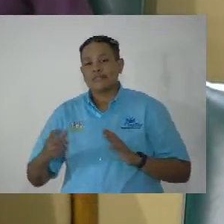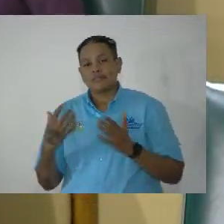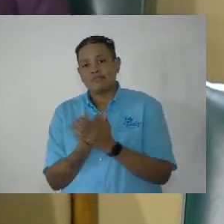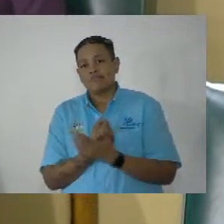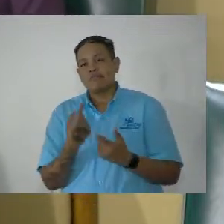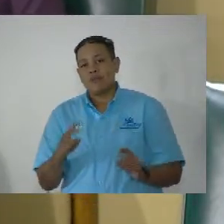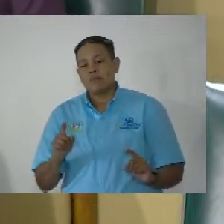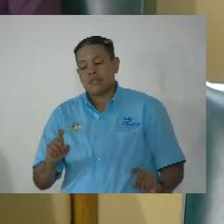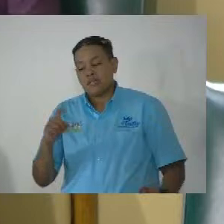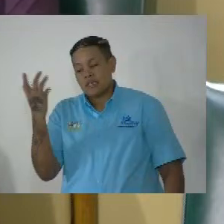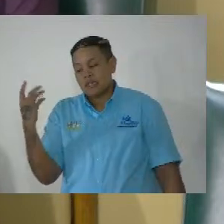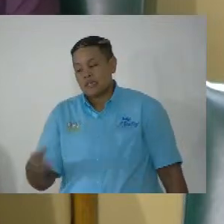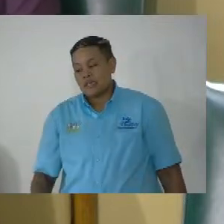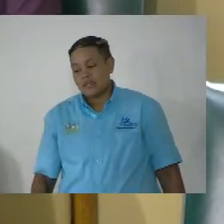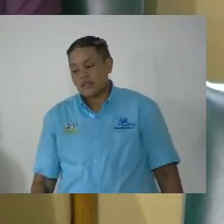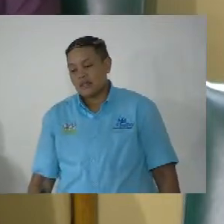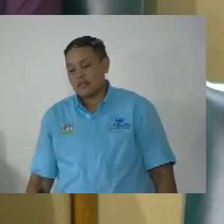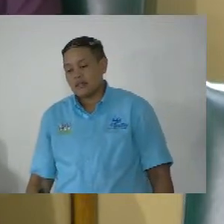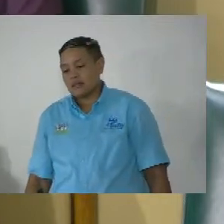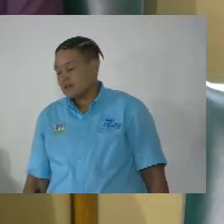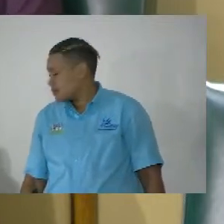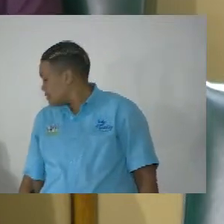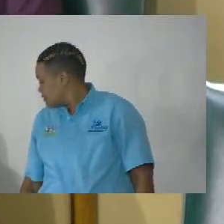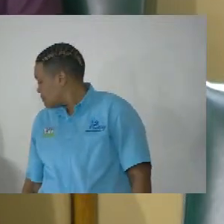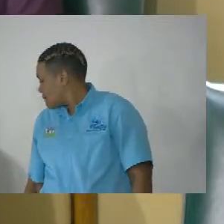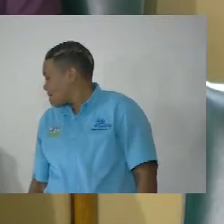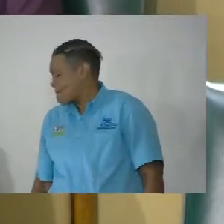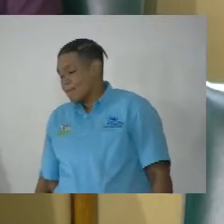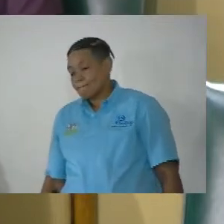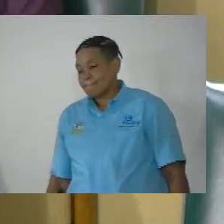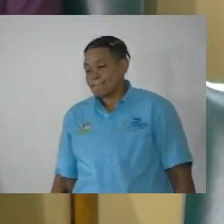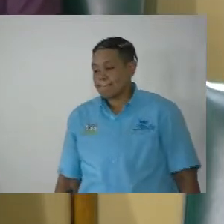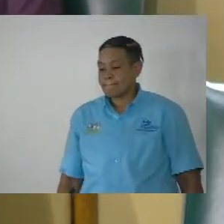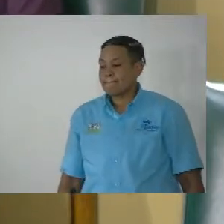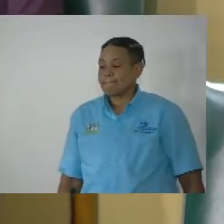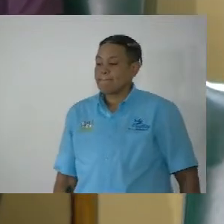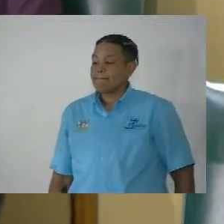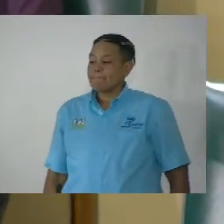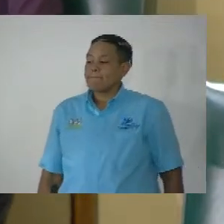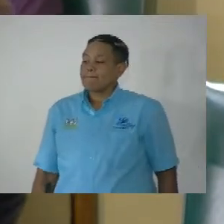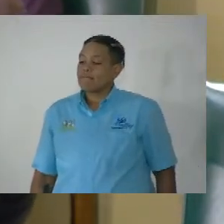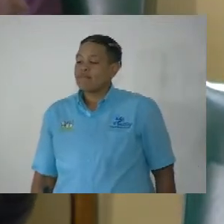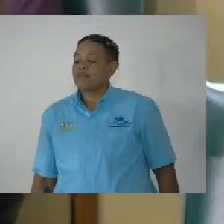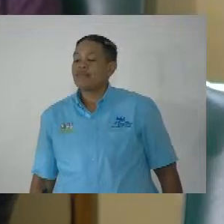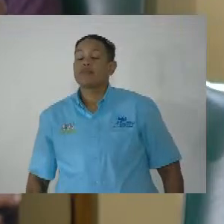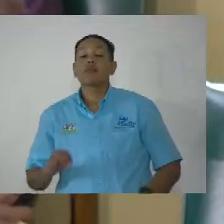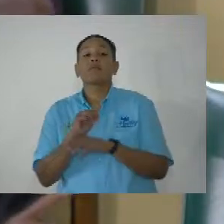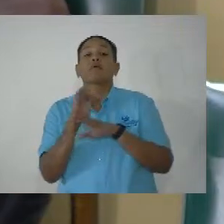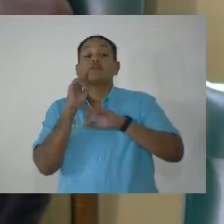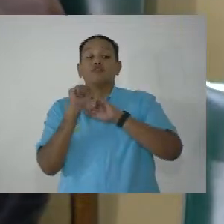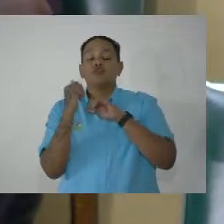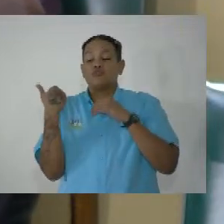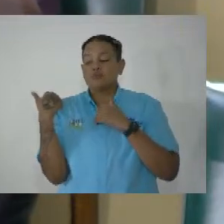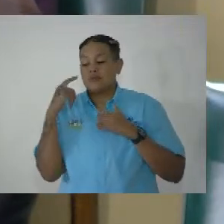being contemplated. And as the minister responsible for